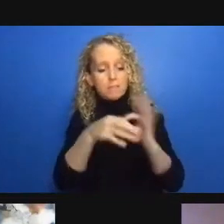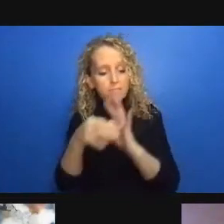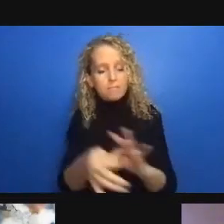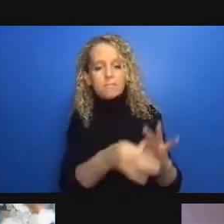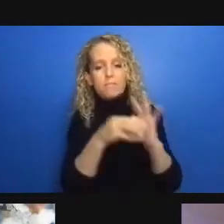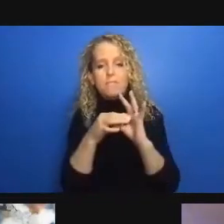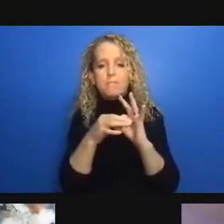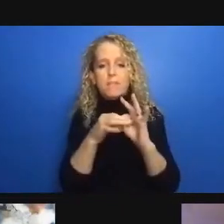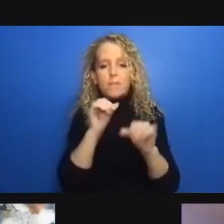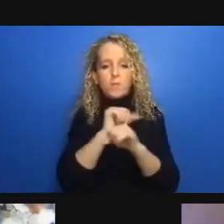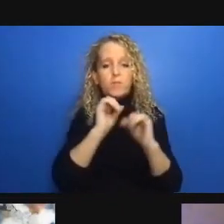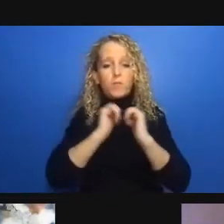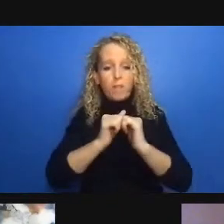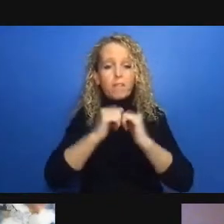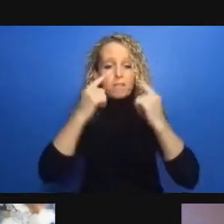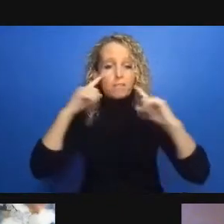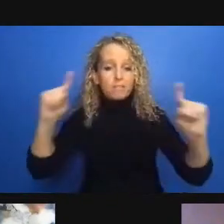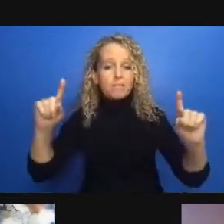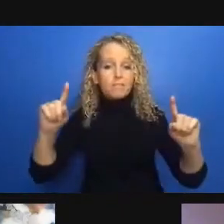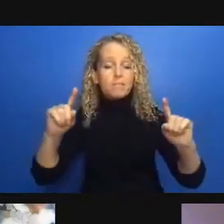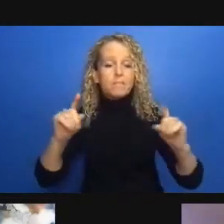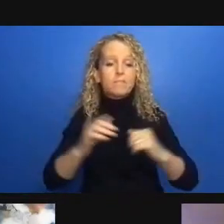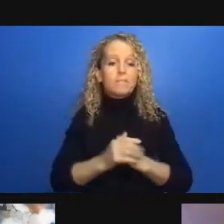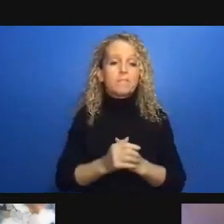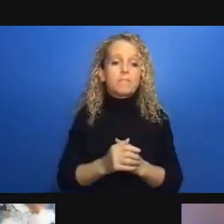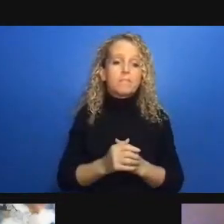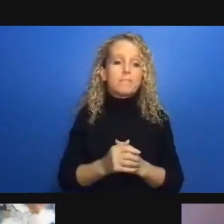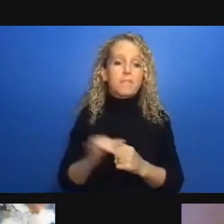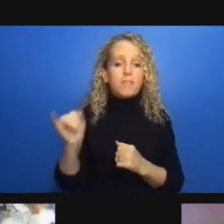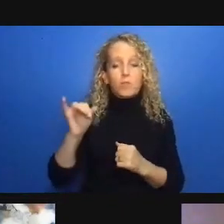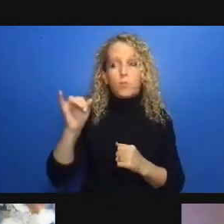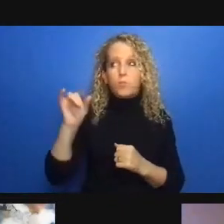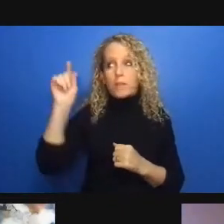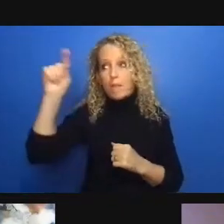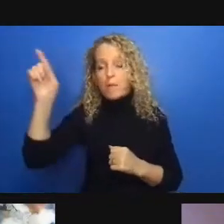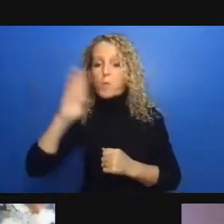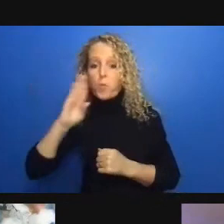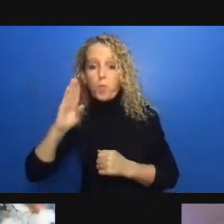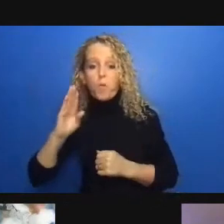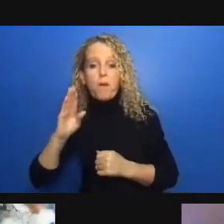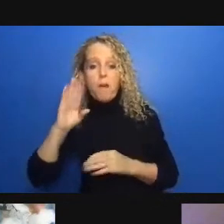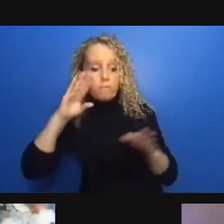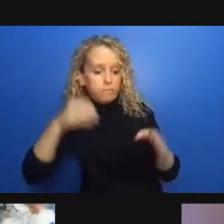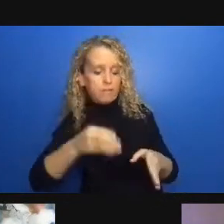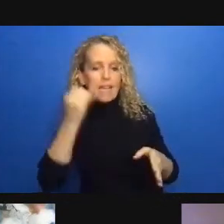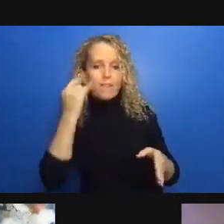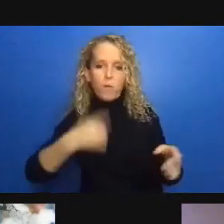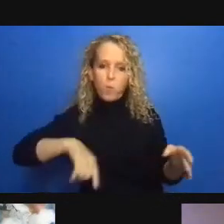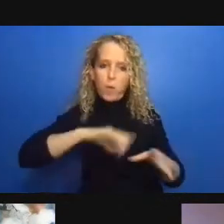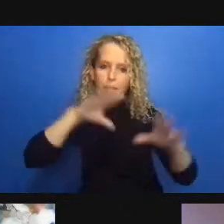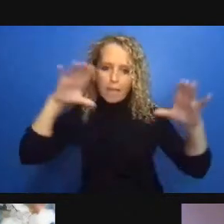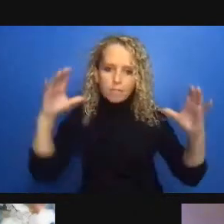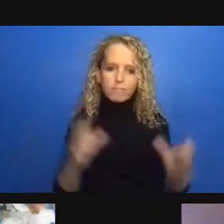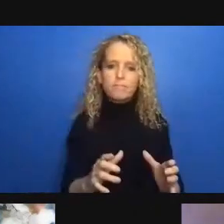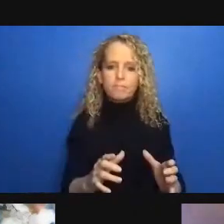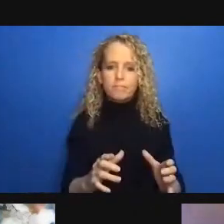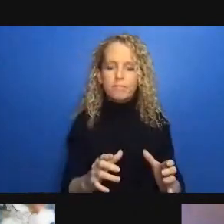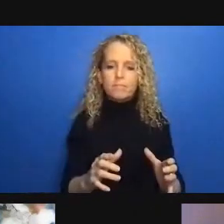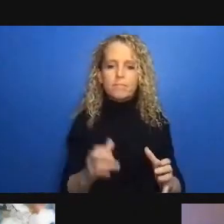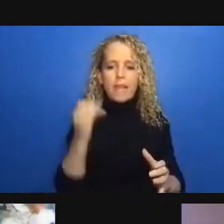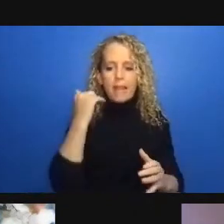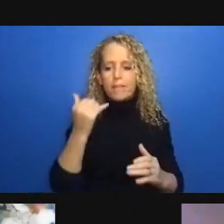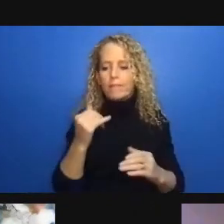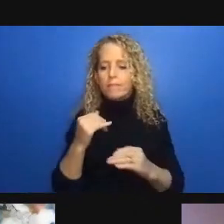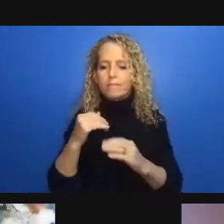forward that a government would want to invest in. So again, I'm all about the plan. I know I keep saying that, but